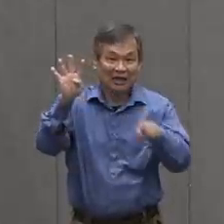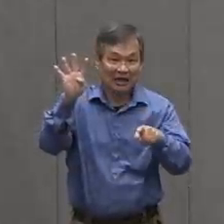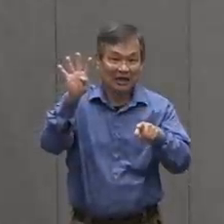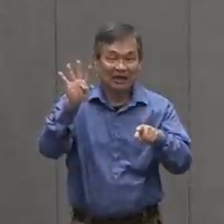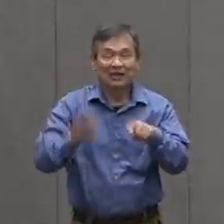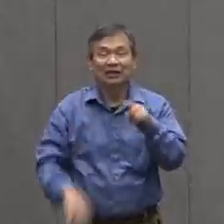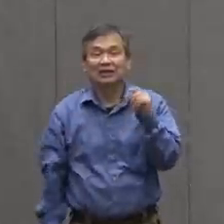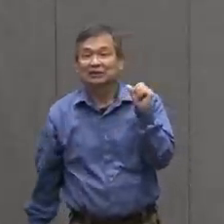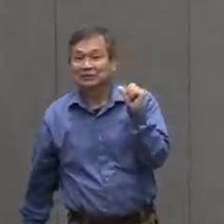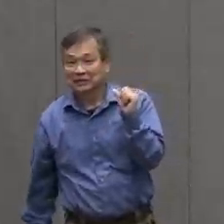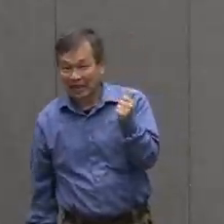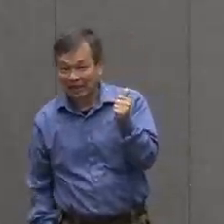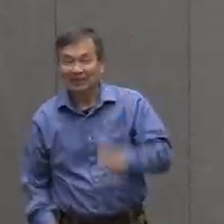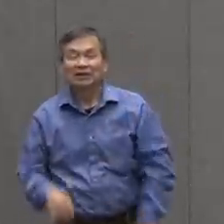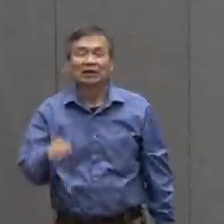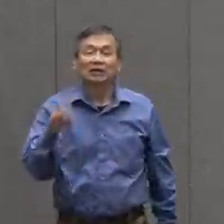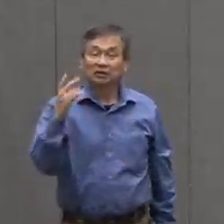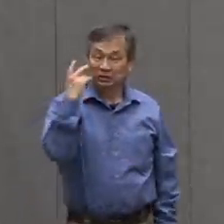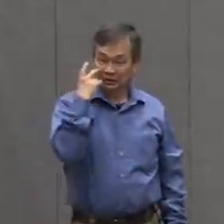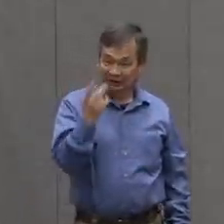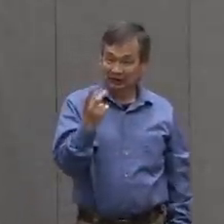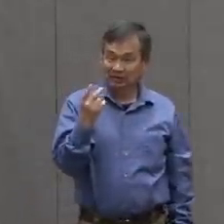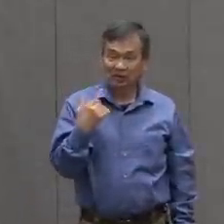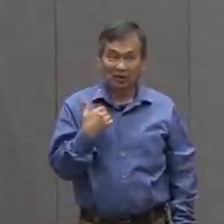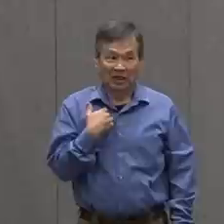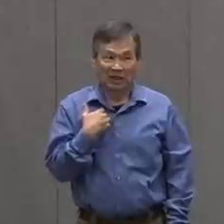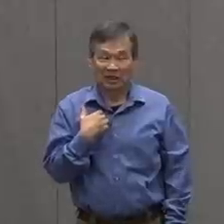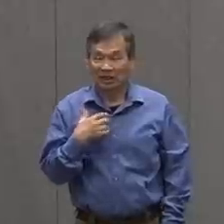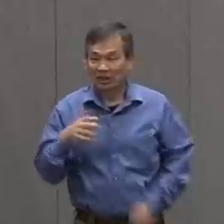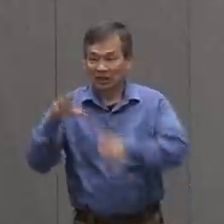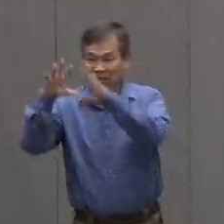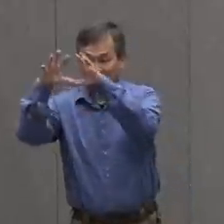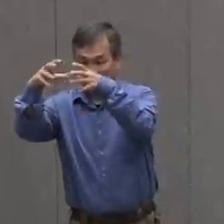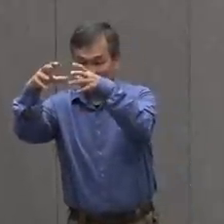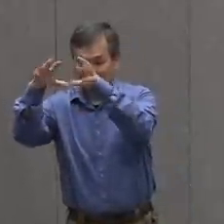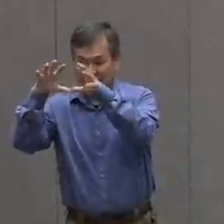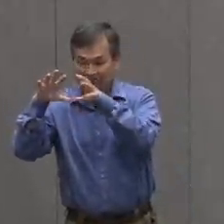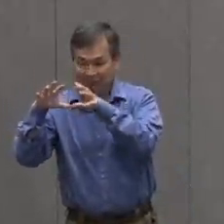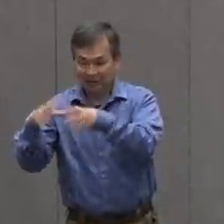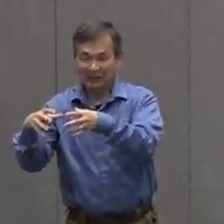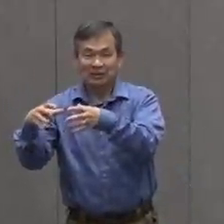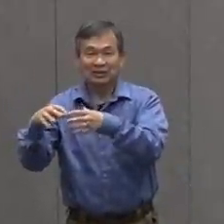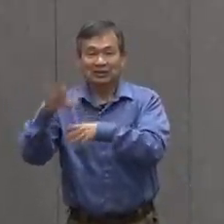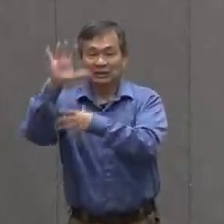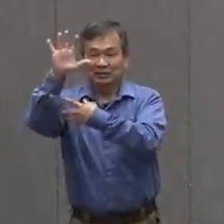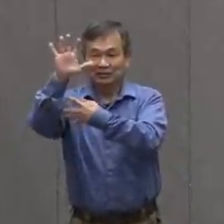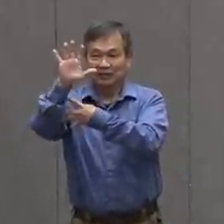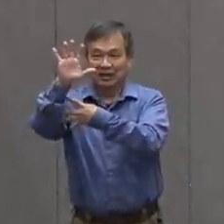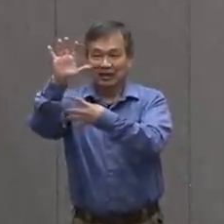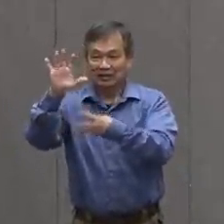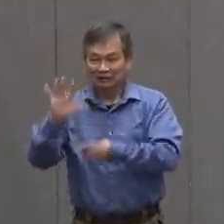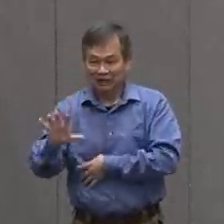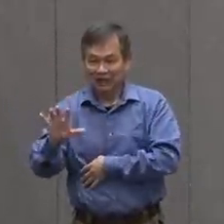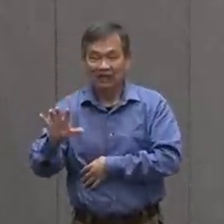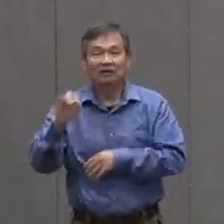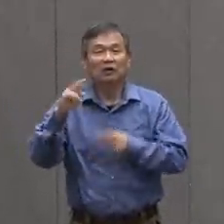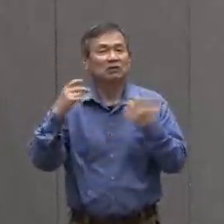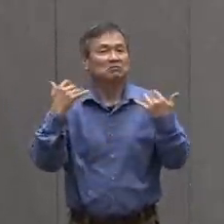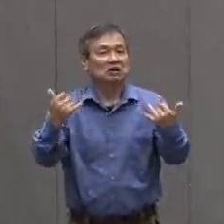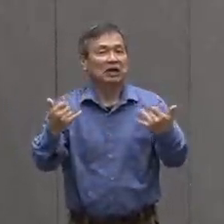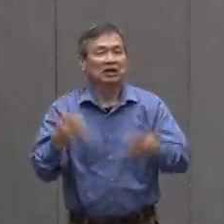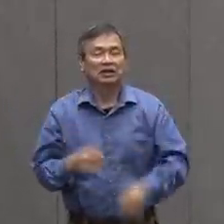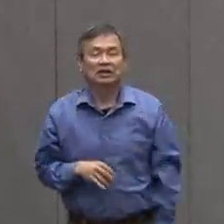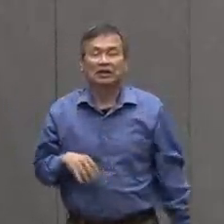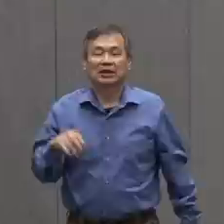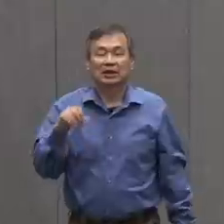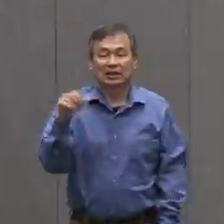10. So I have 10 here, one group of 10. Let's count on.